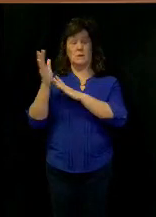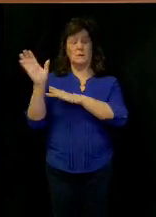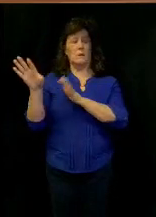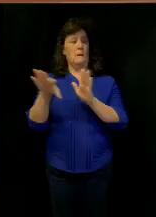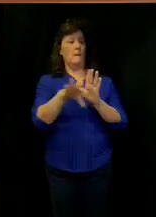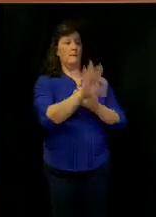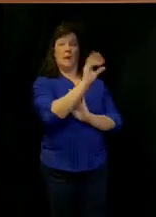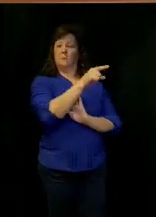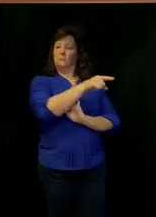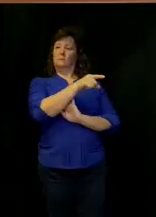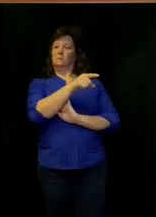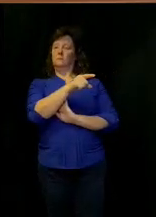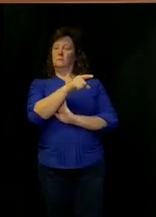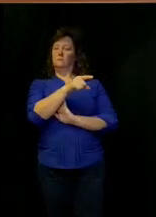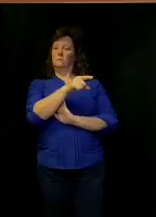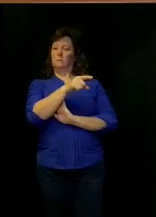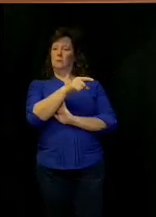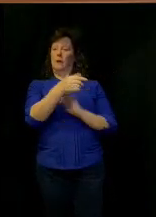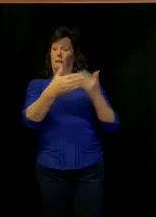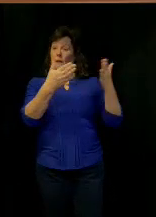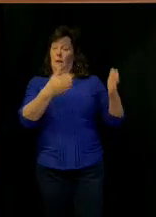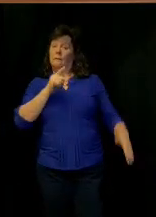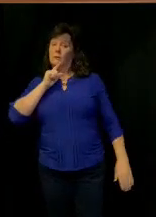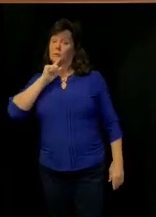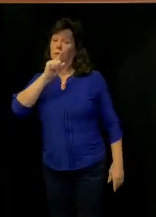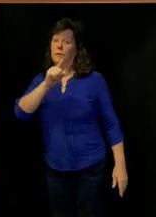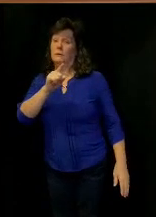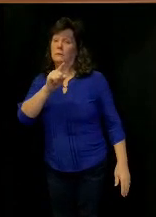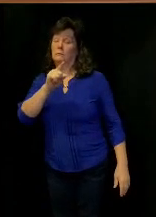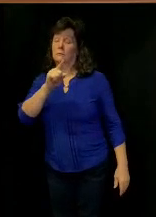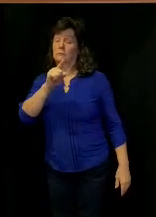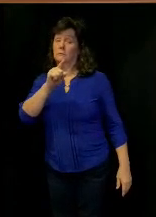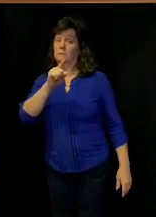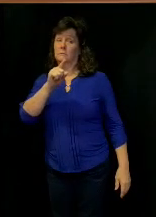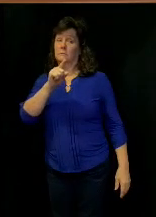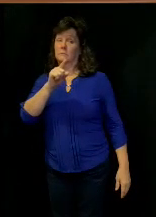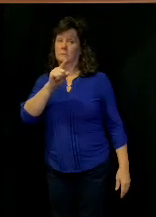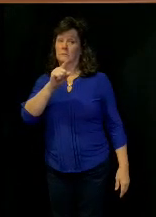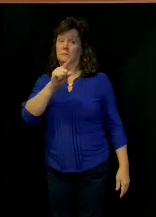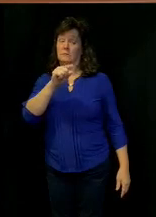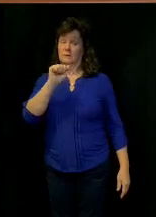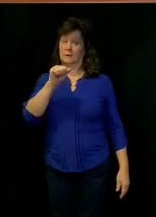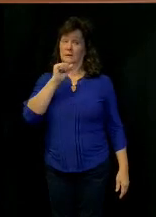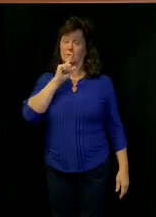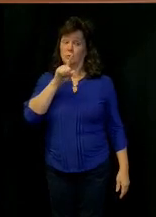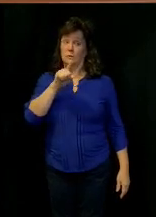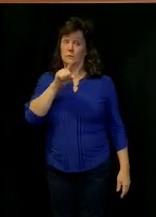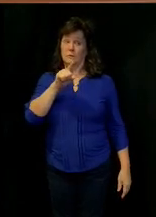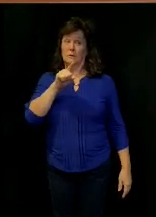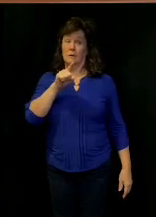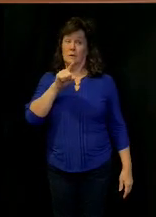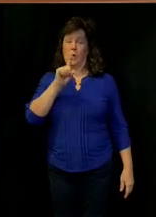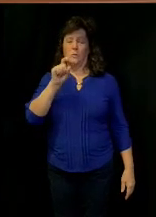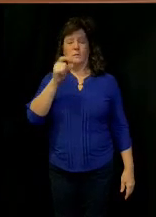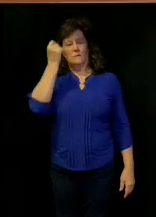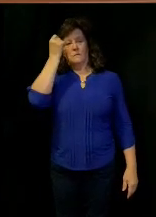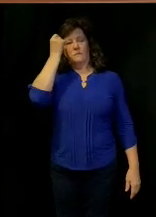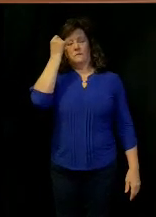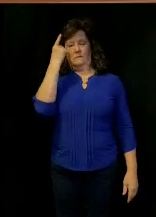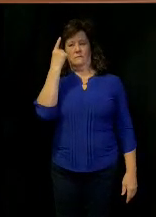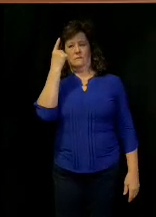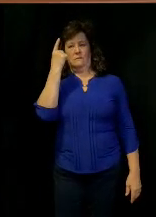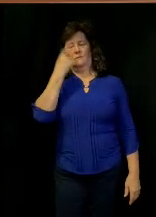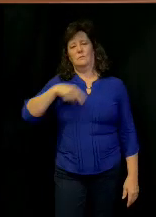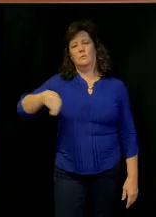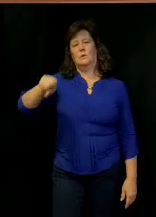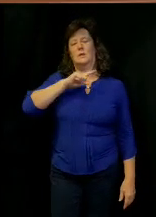Now, I'm not saying there's not an enemy, and I you guys know that. We talked about it in this series. But we need to start understanding we have